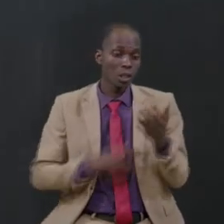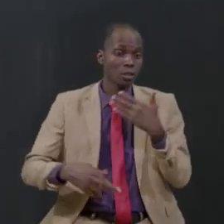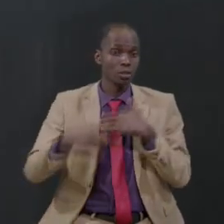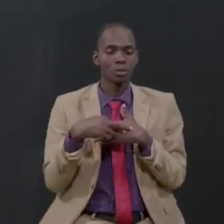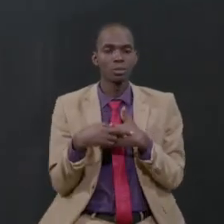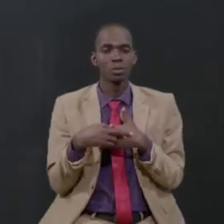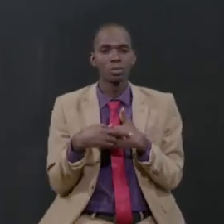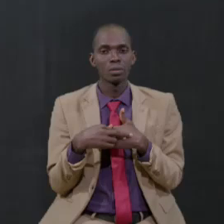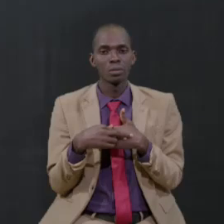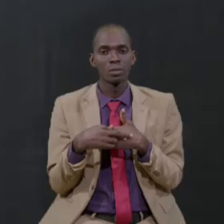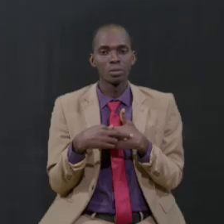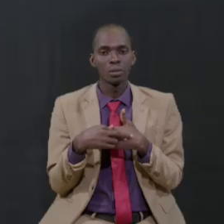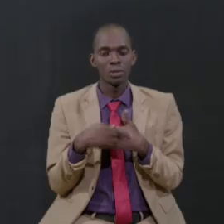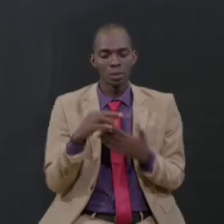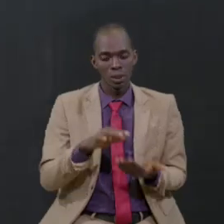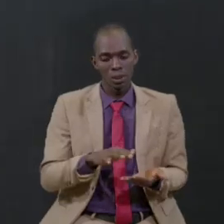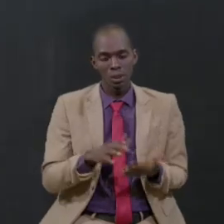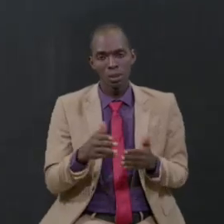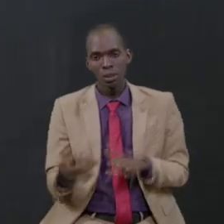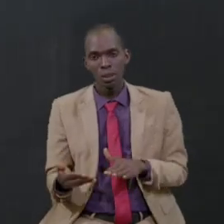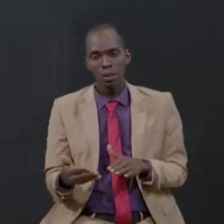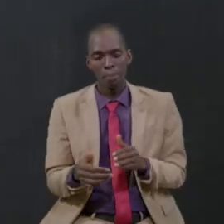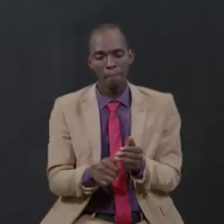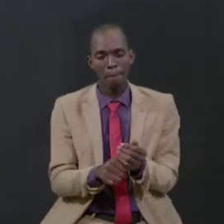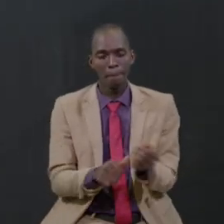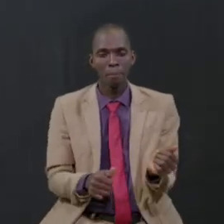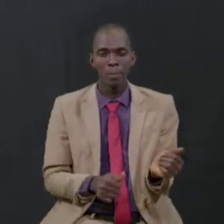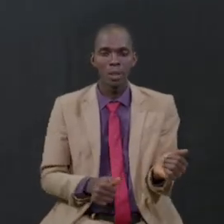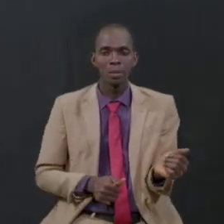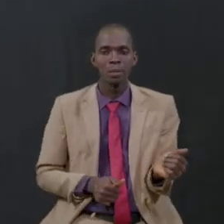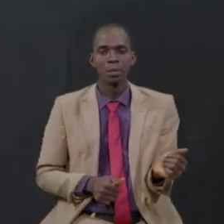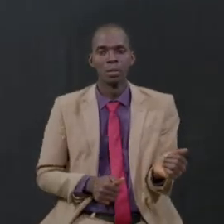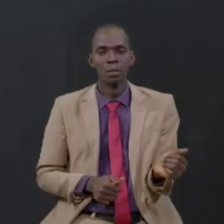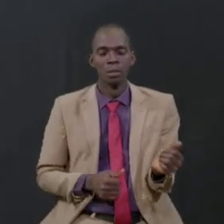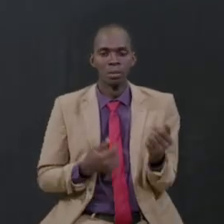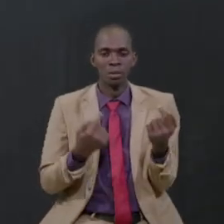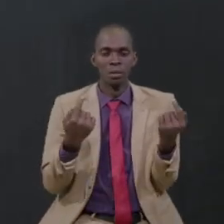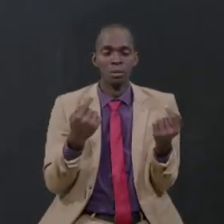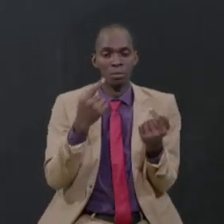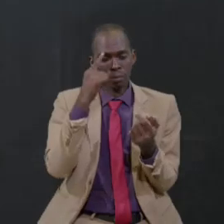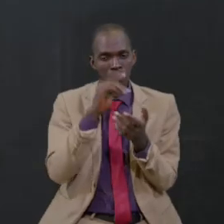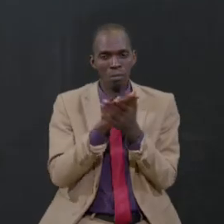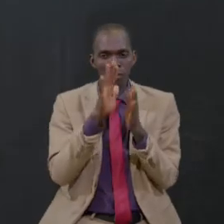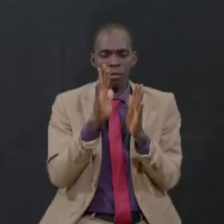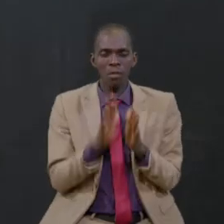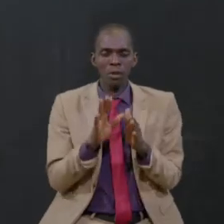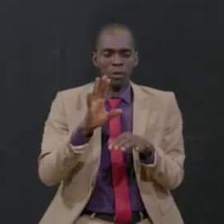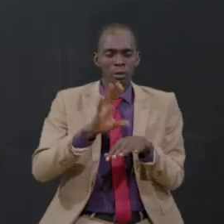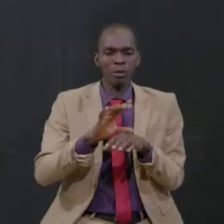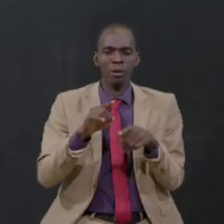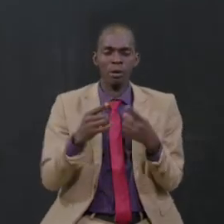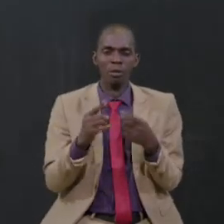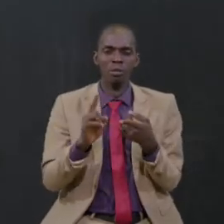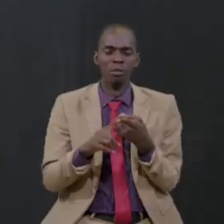Dead. Backsliding saints, churchgoers, to life. Or restore them